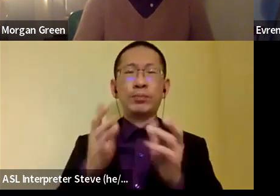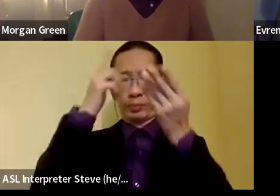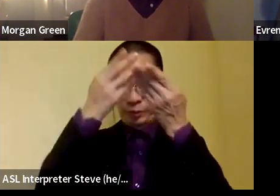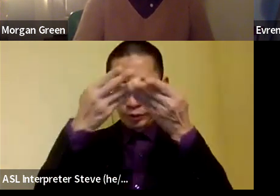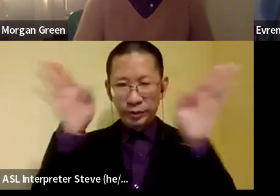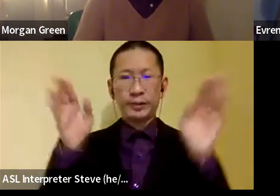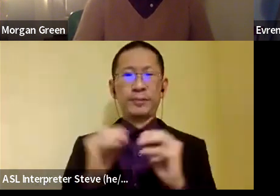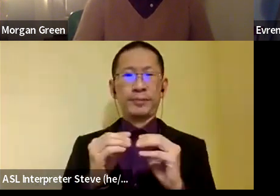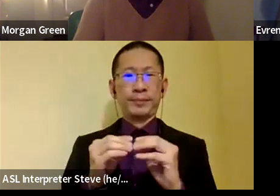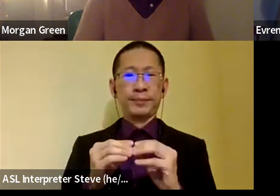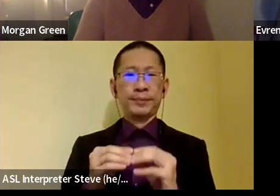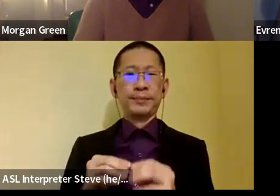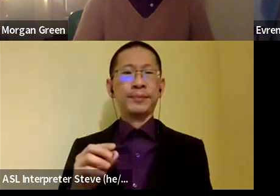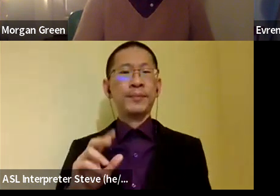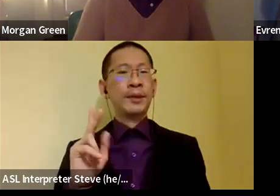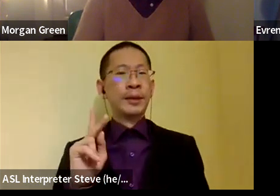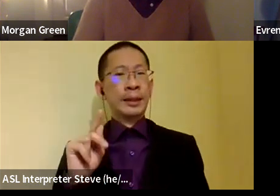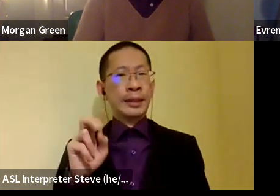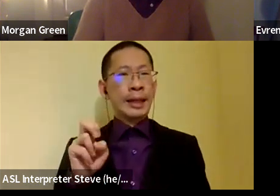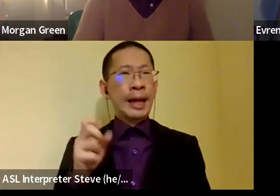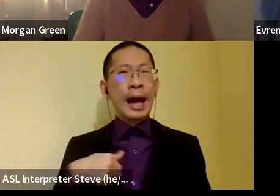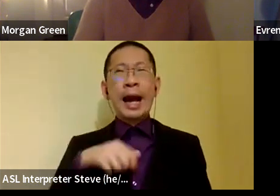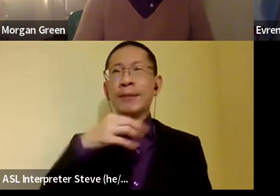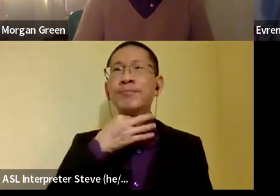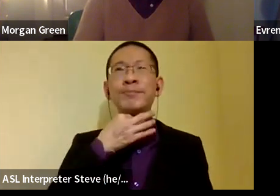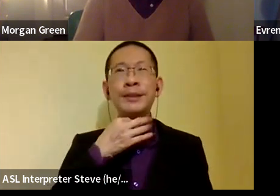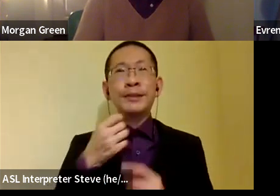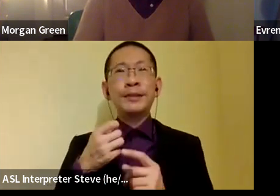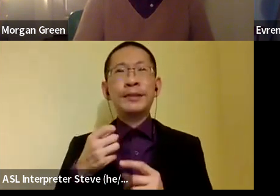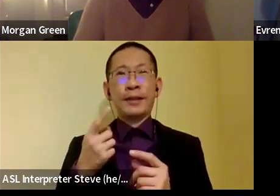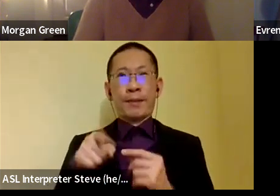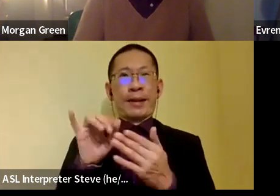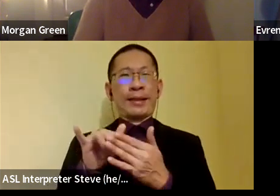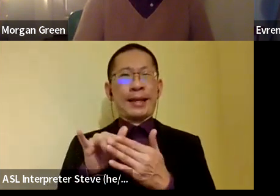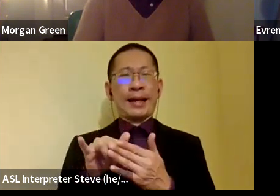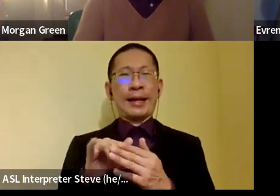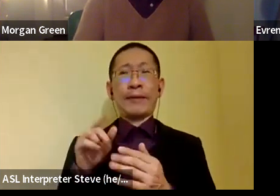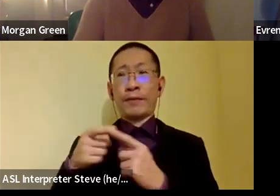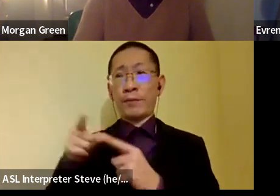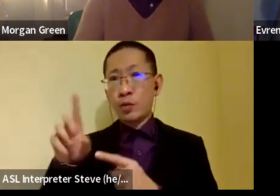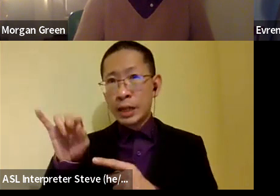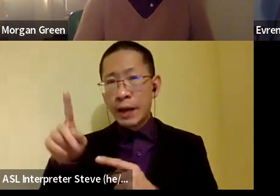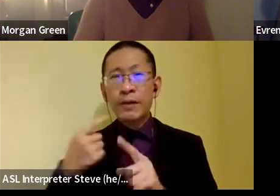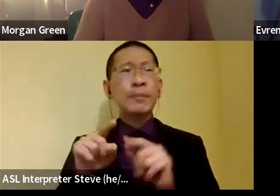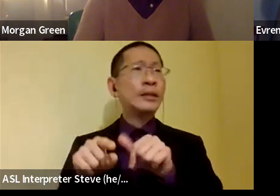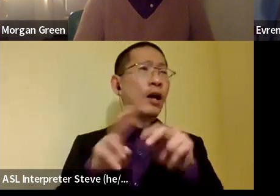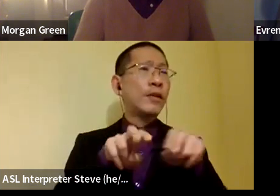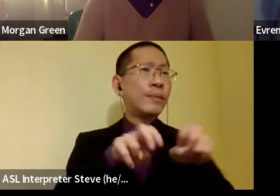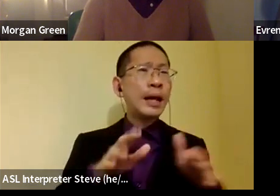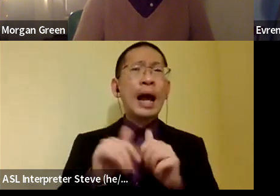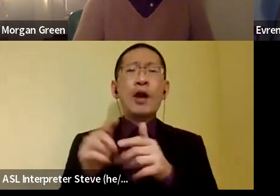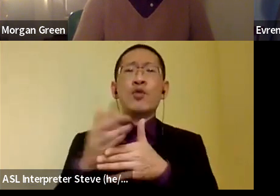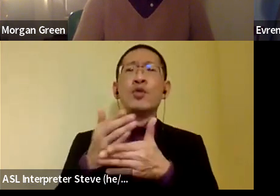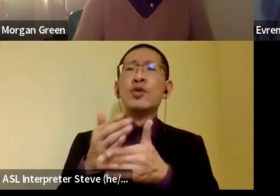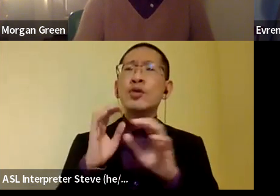Yeah, I'd love to hear more about that, both from you, David, but all the panelists, specifically about how you communicate shared leadership to sort